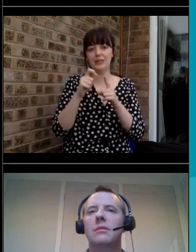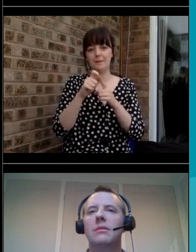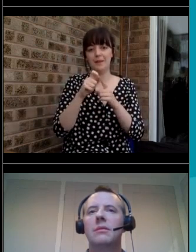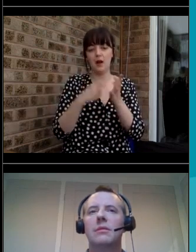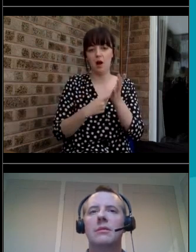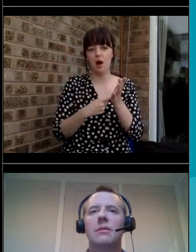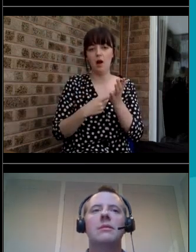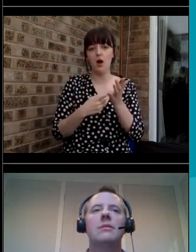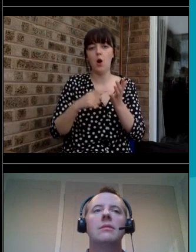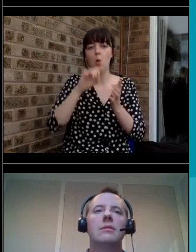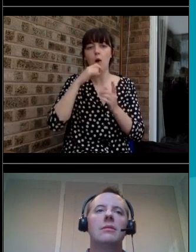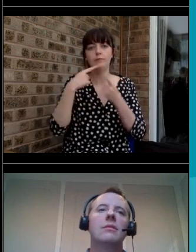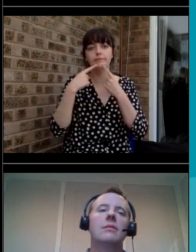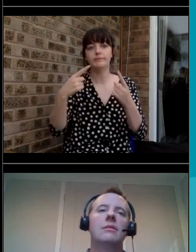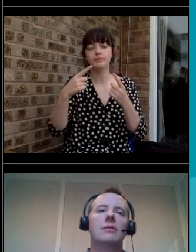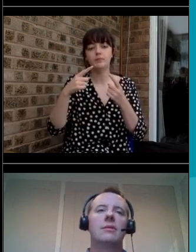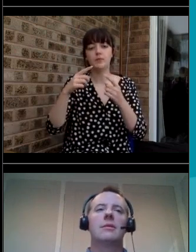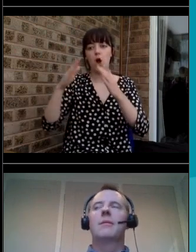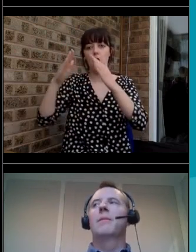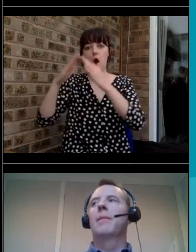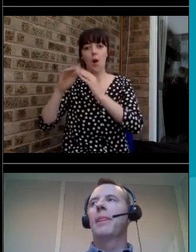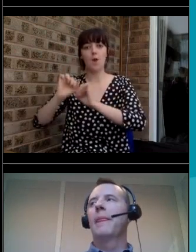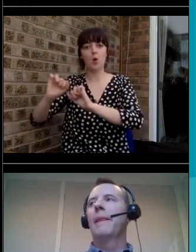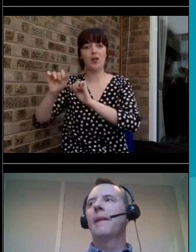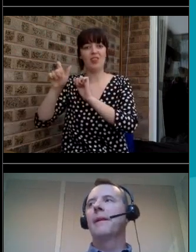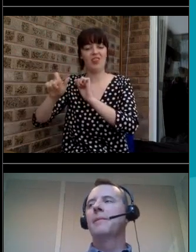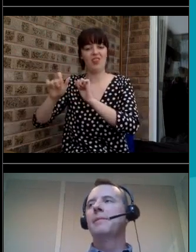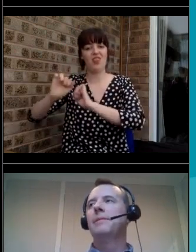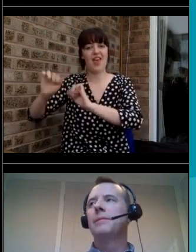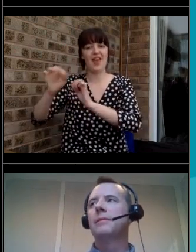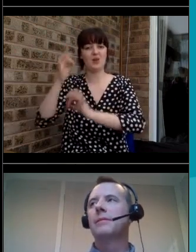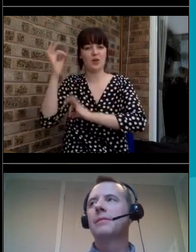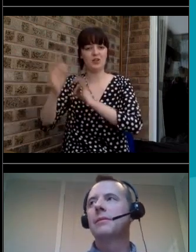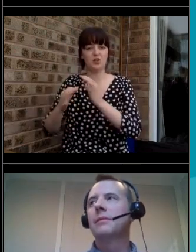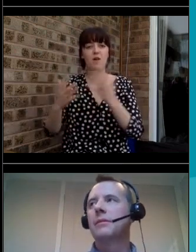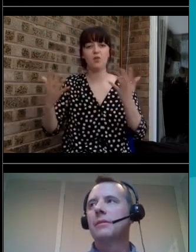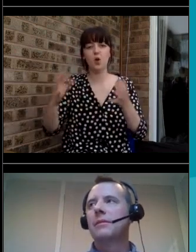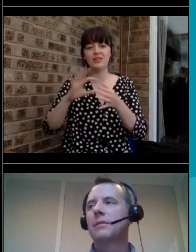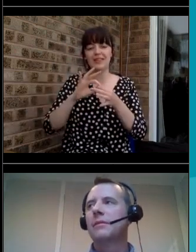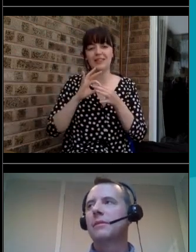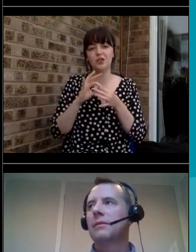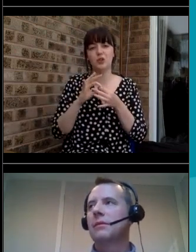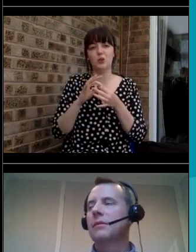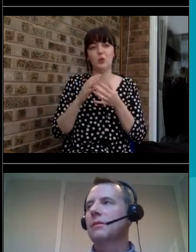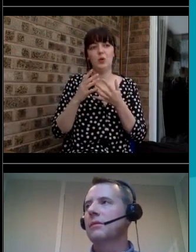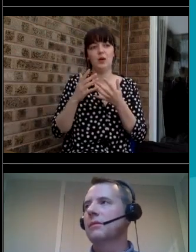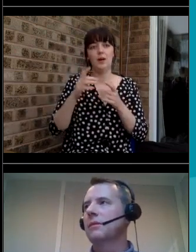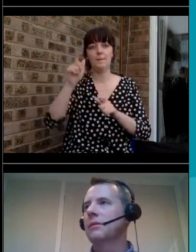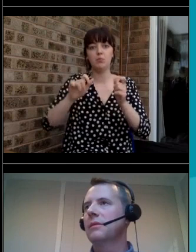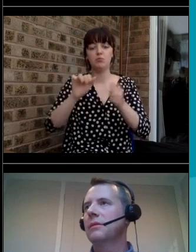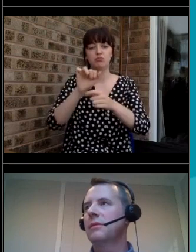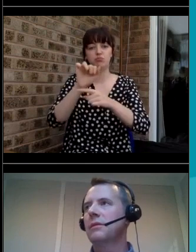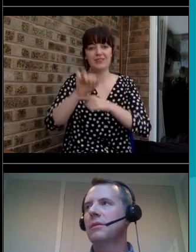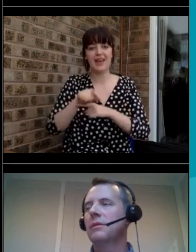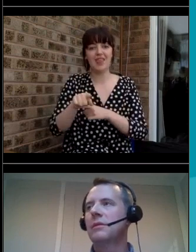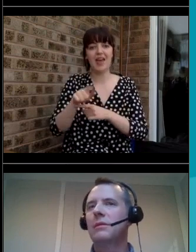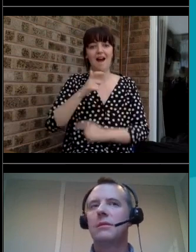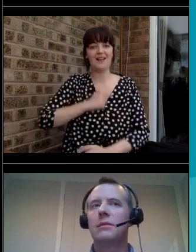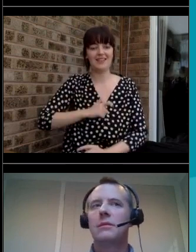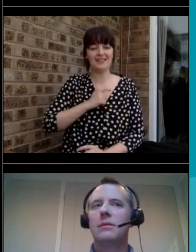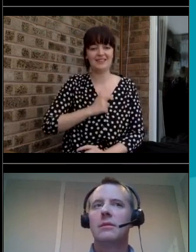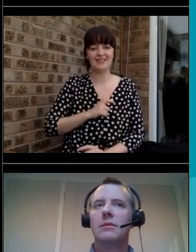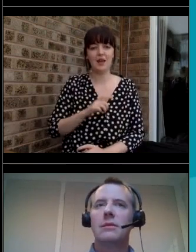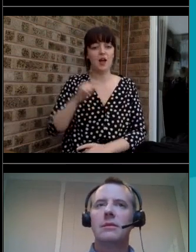probably answer that. For reasons of protecting privacy and people's identity, the questions aren't available